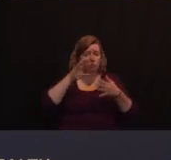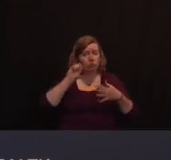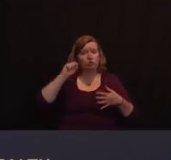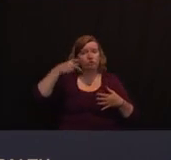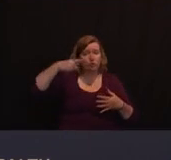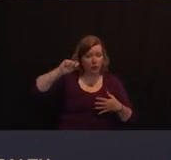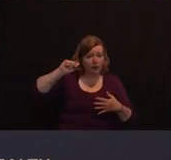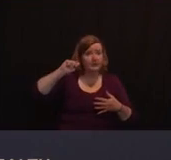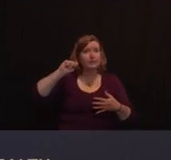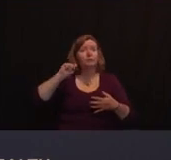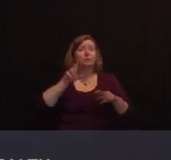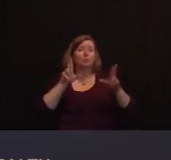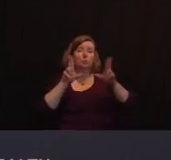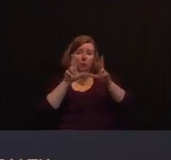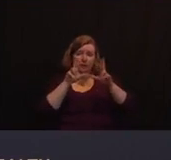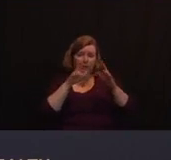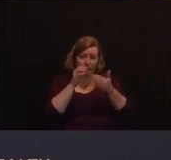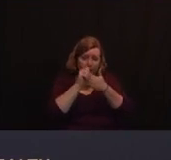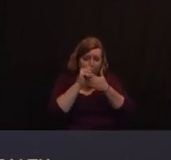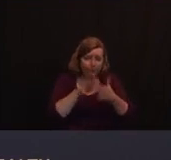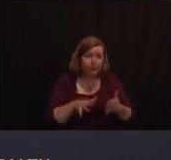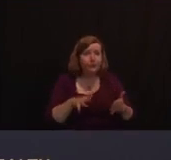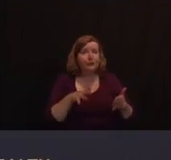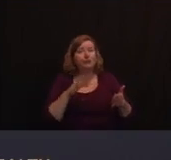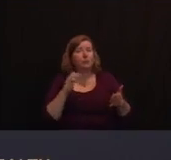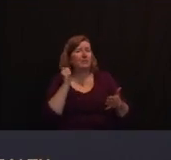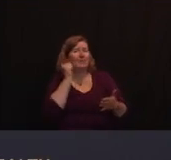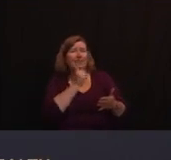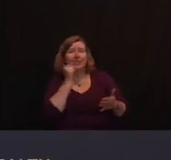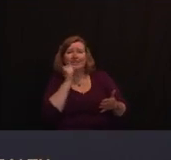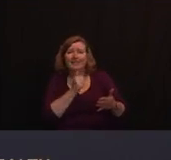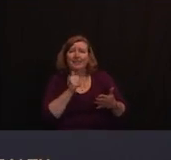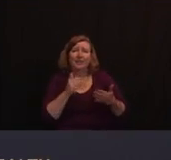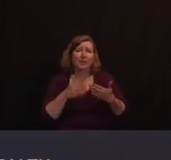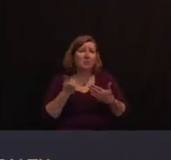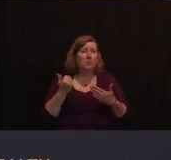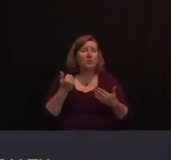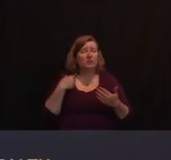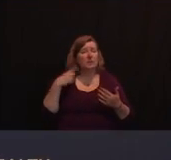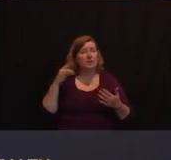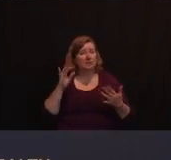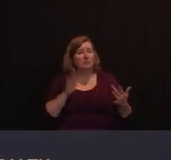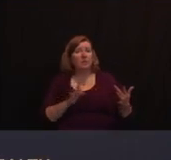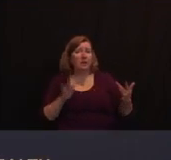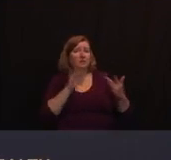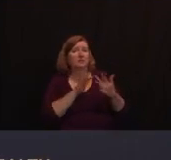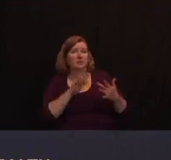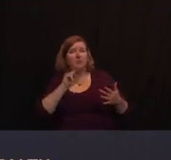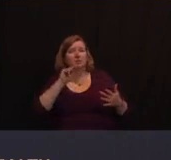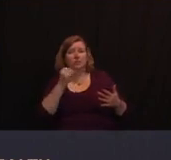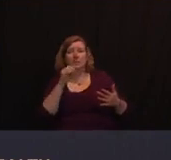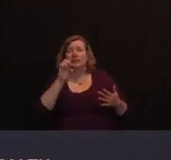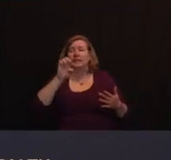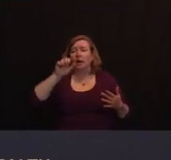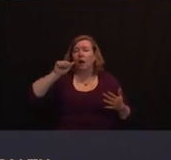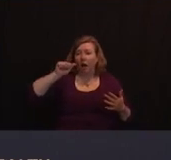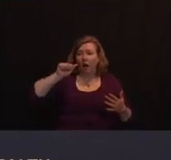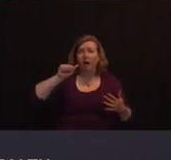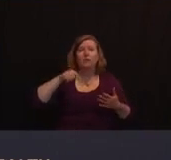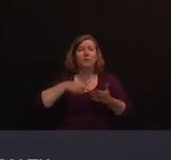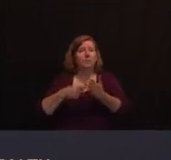leadership in communities, which I do almost daily. I was actually on with the leadership of the NJEA this morning, not specific to